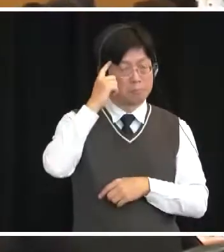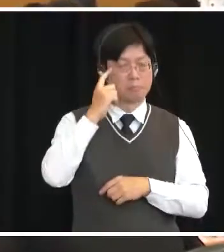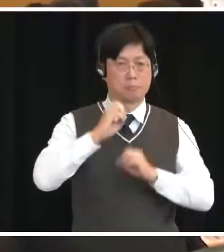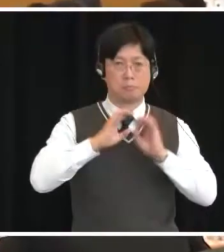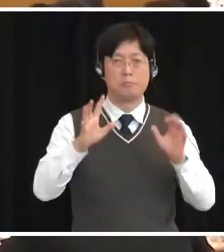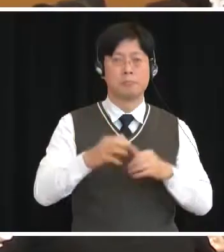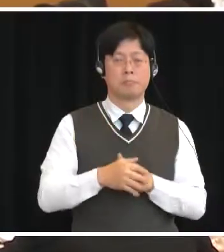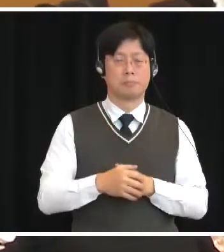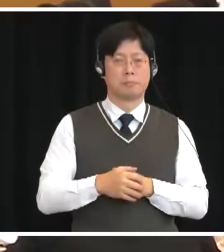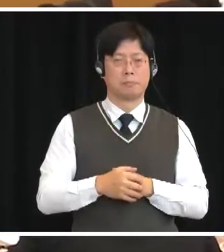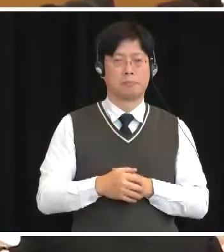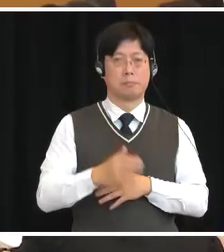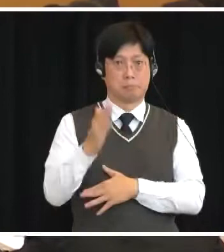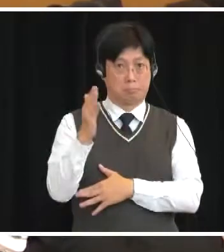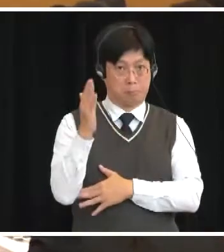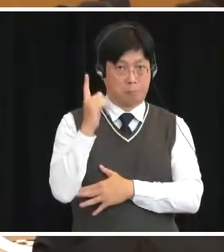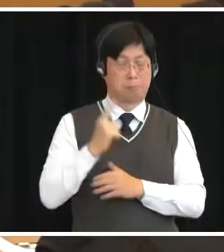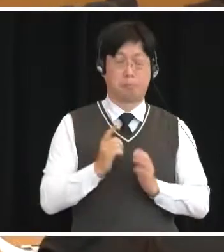So